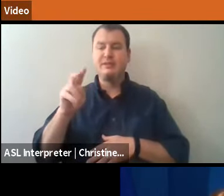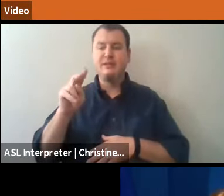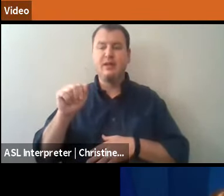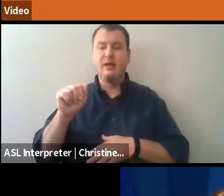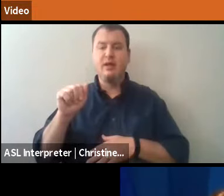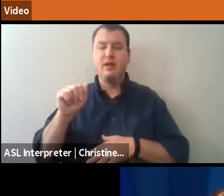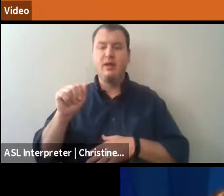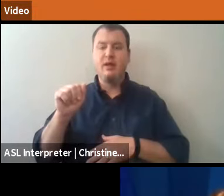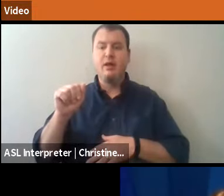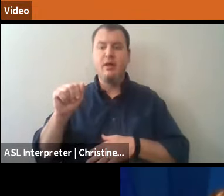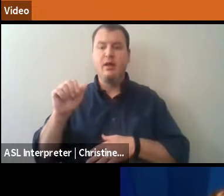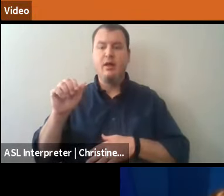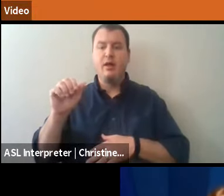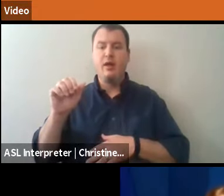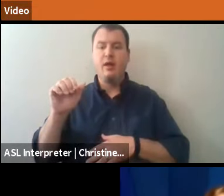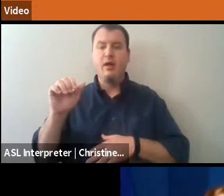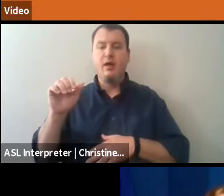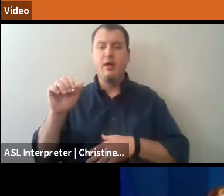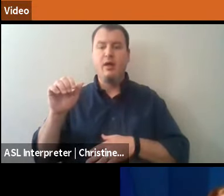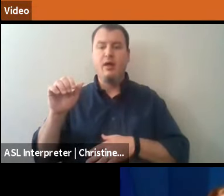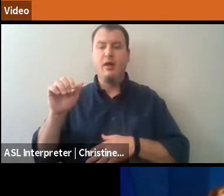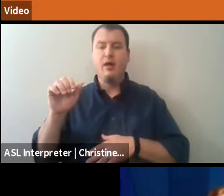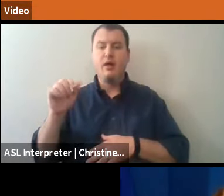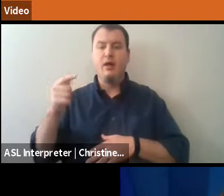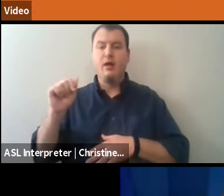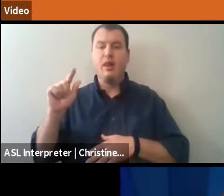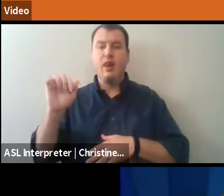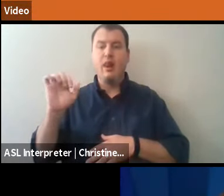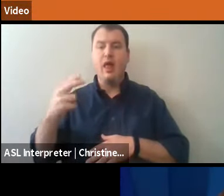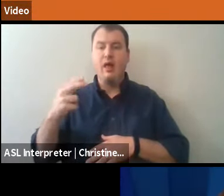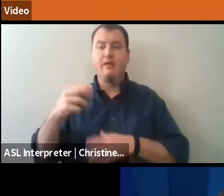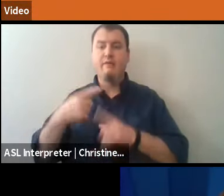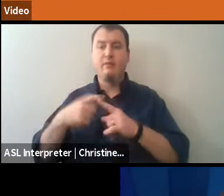and for Iberoamerica and the Caribbean of Spain.